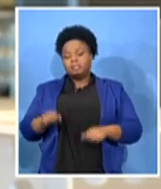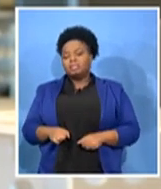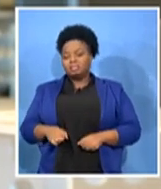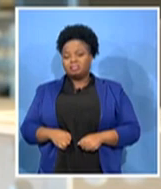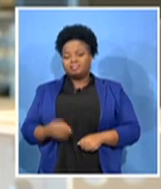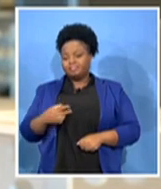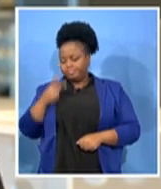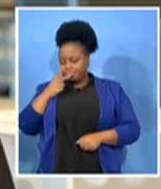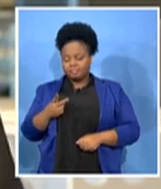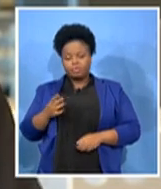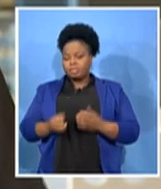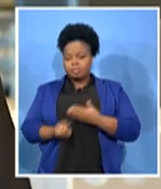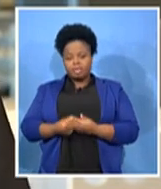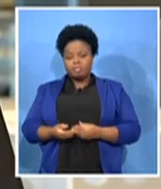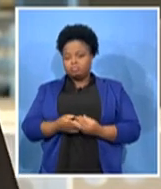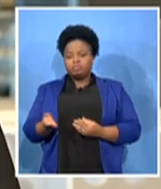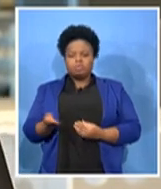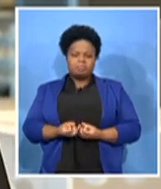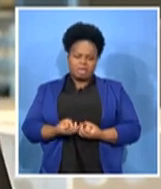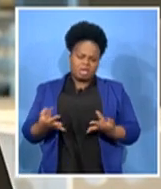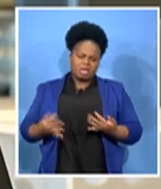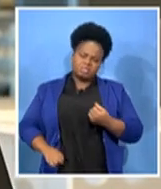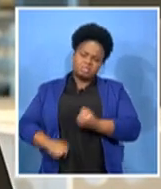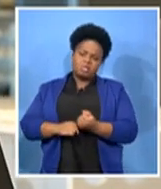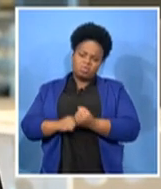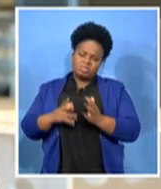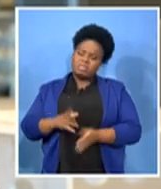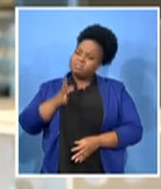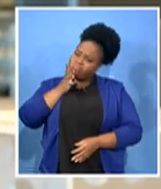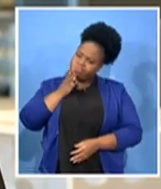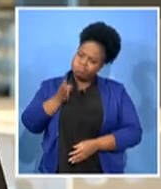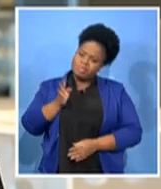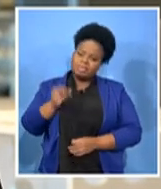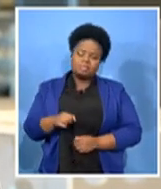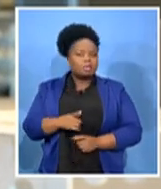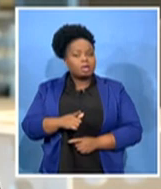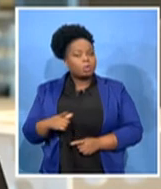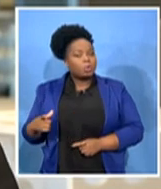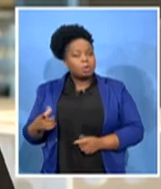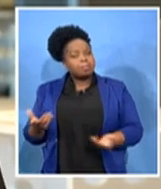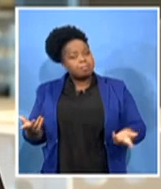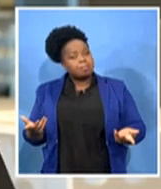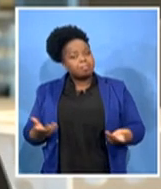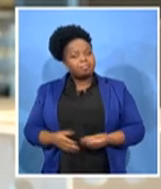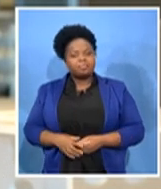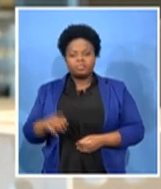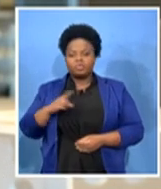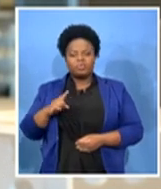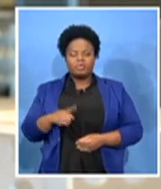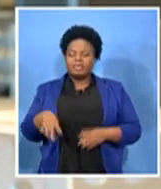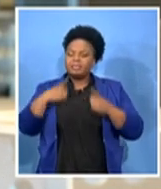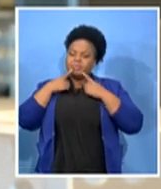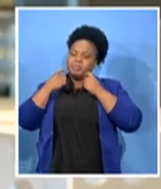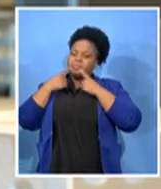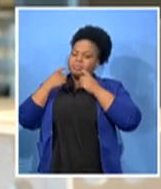widespread support. But how long will that support last? That the complaints are continuing to come.